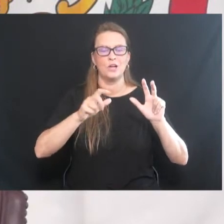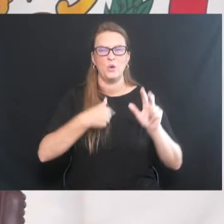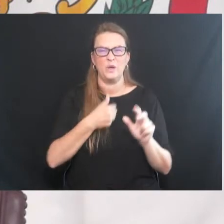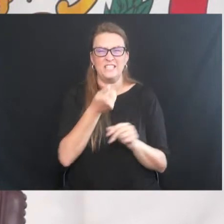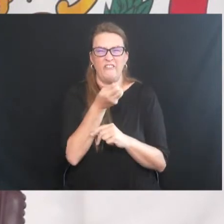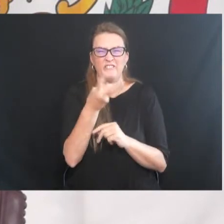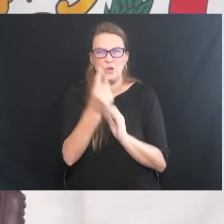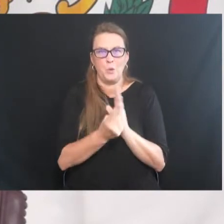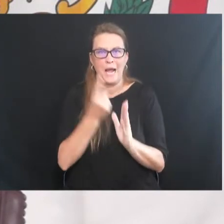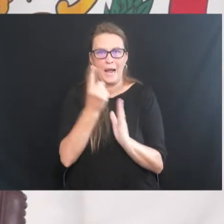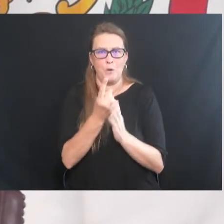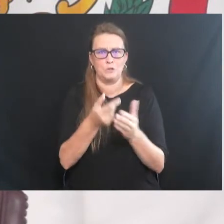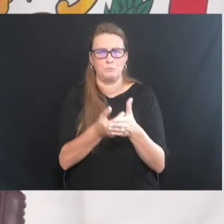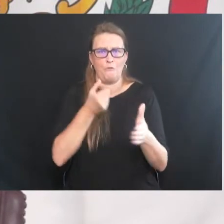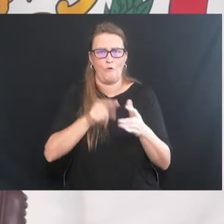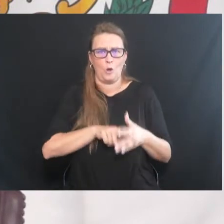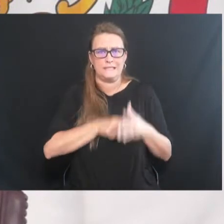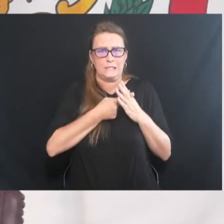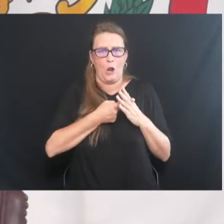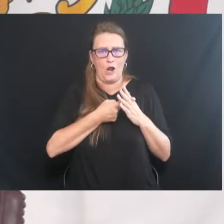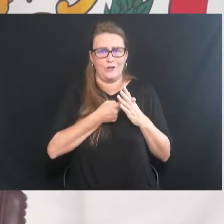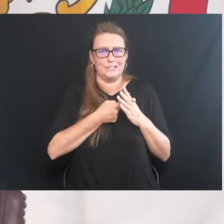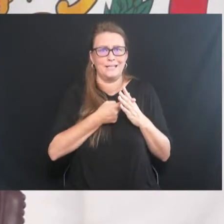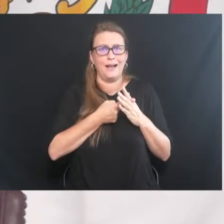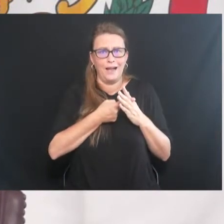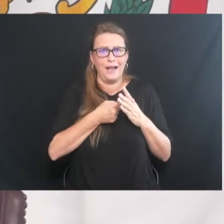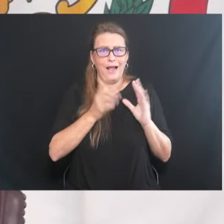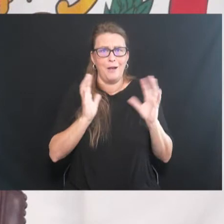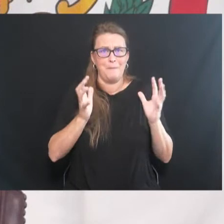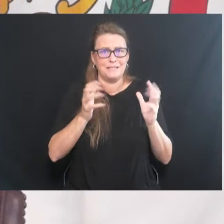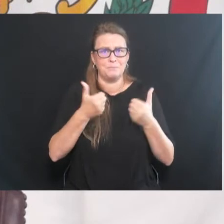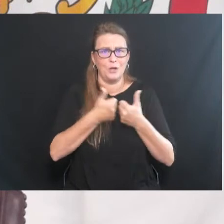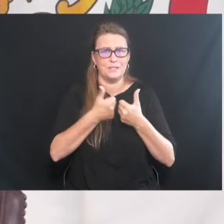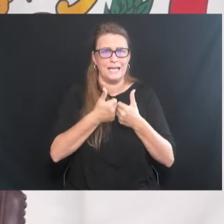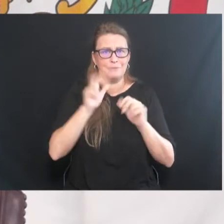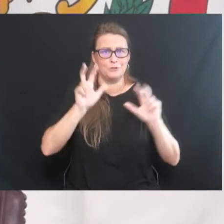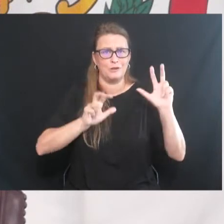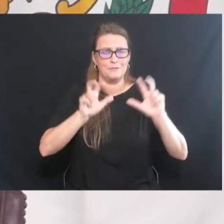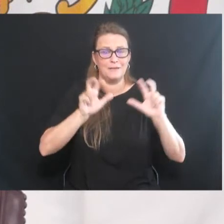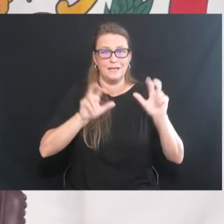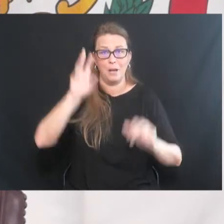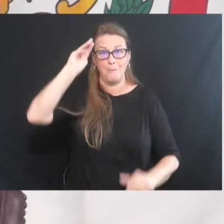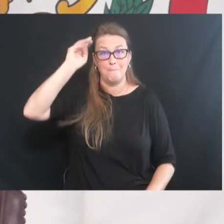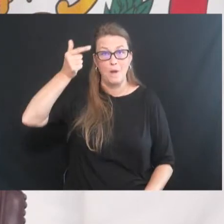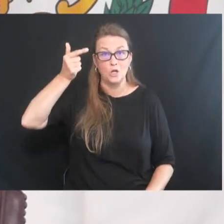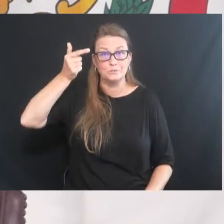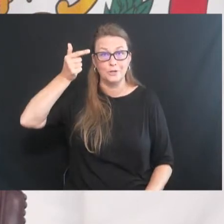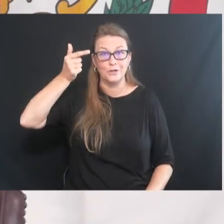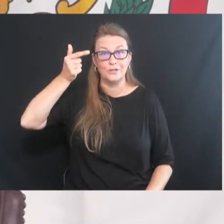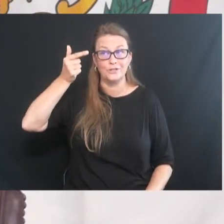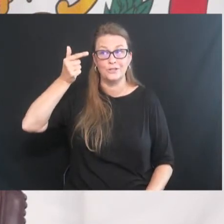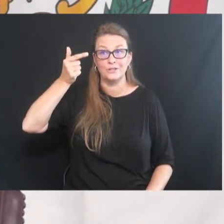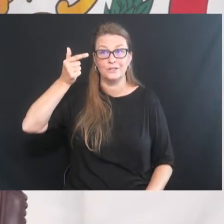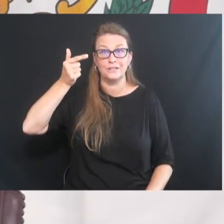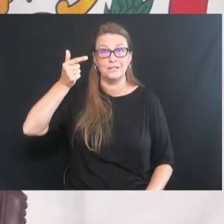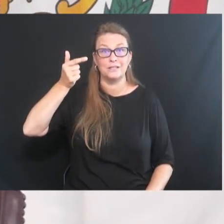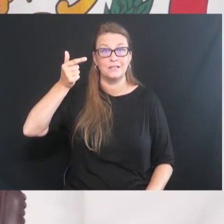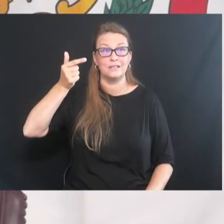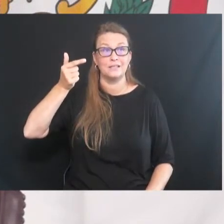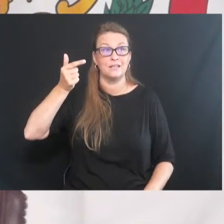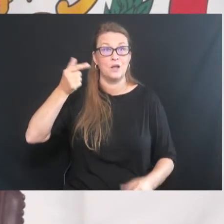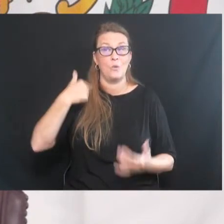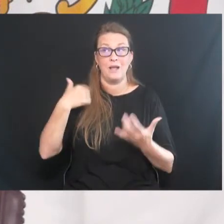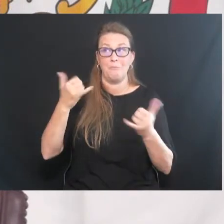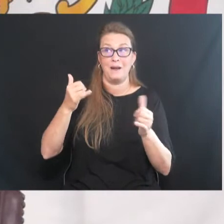hours of playing, and we were playing. It just so happened that Martinsburg at that time, we'd already played them during the course of the regular